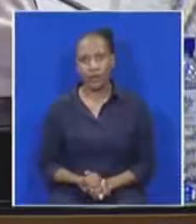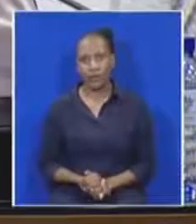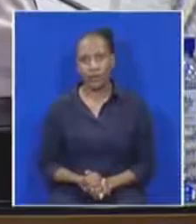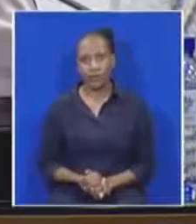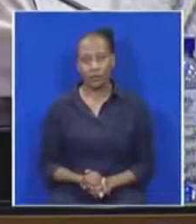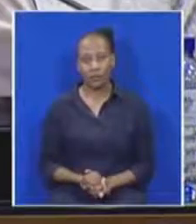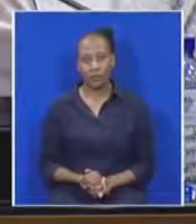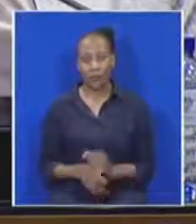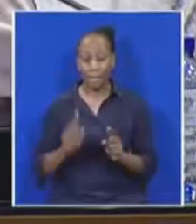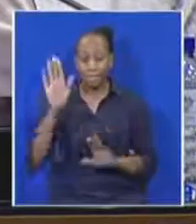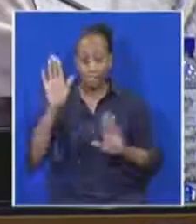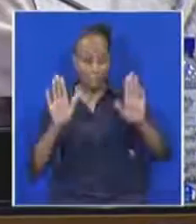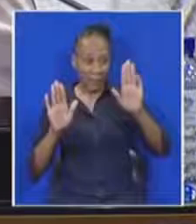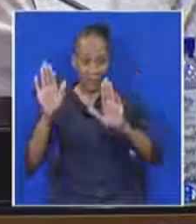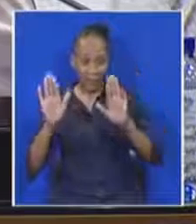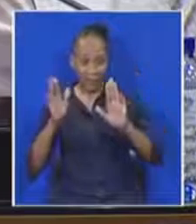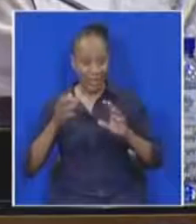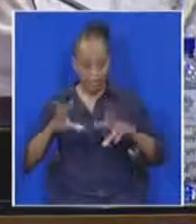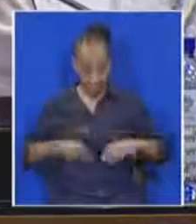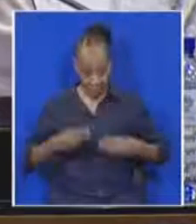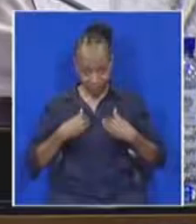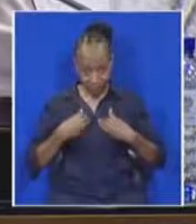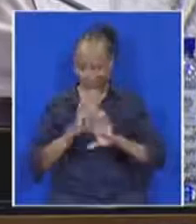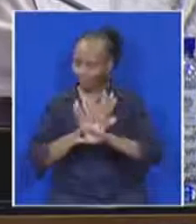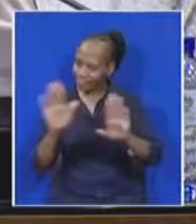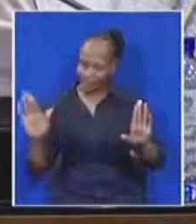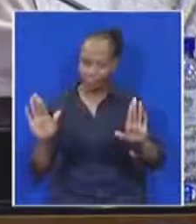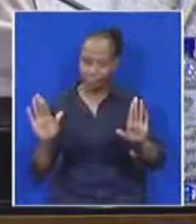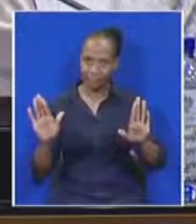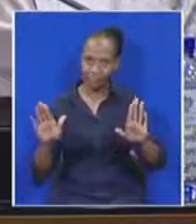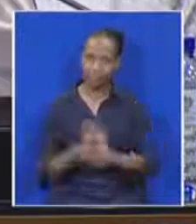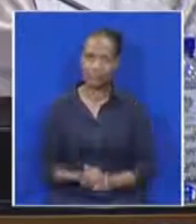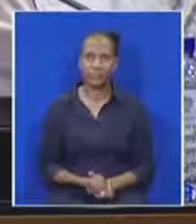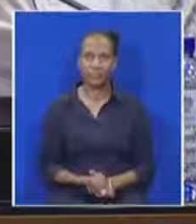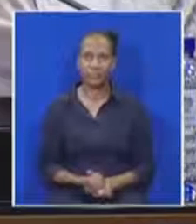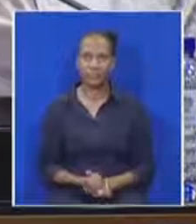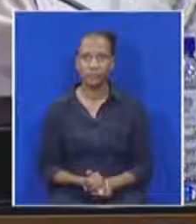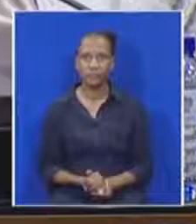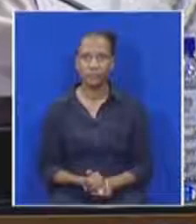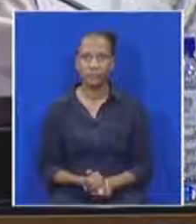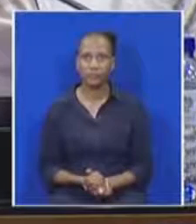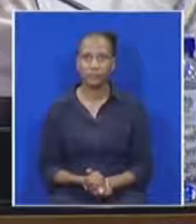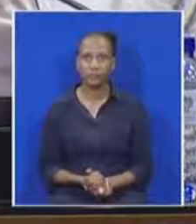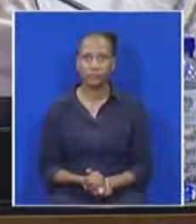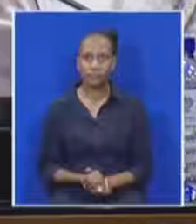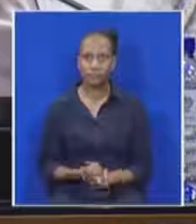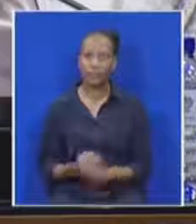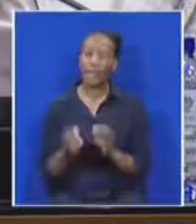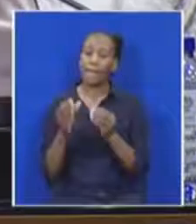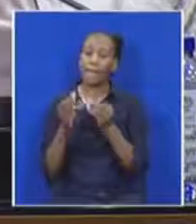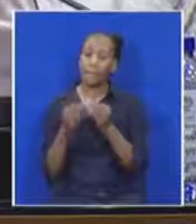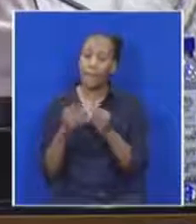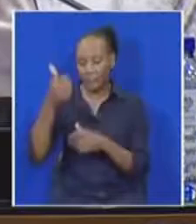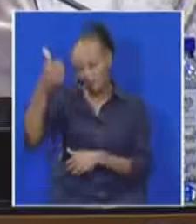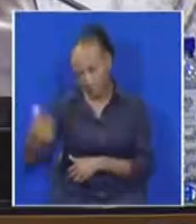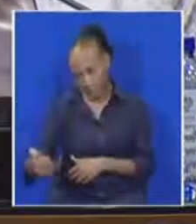I will not recognize any point of order. You are making a terrible mistake. You are making a terrible mistake. Honorable member, take your